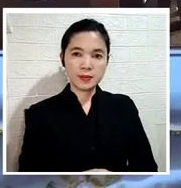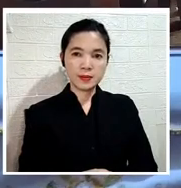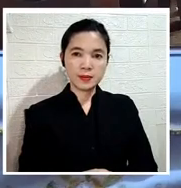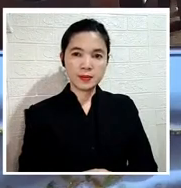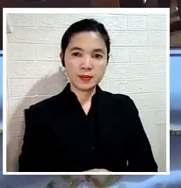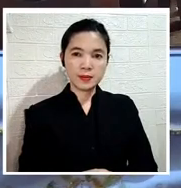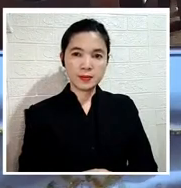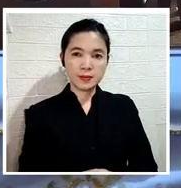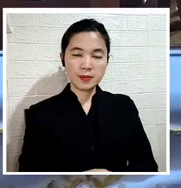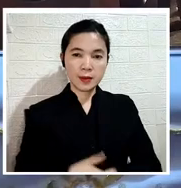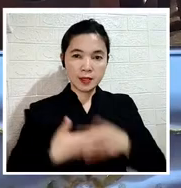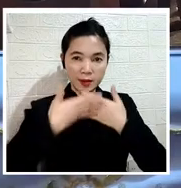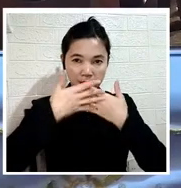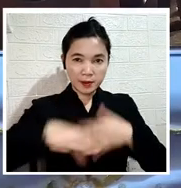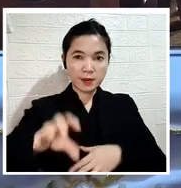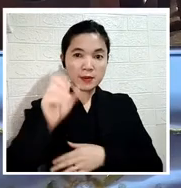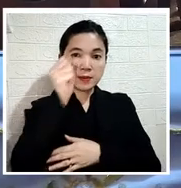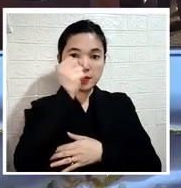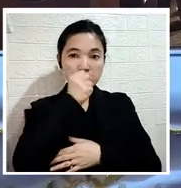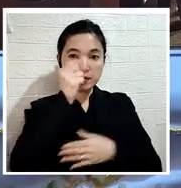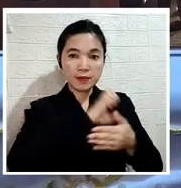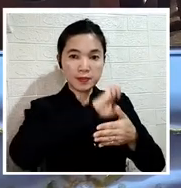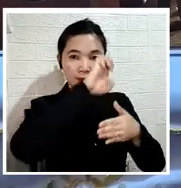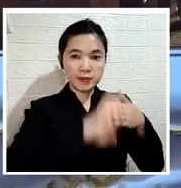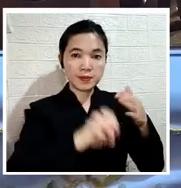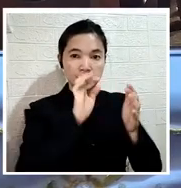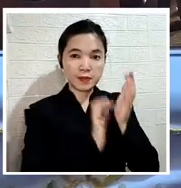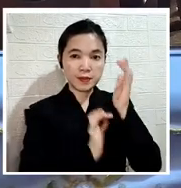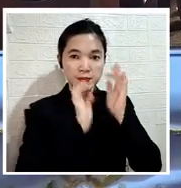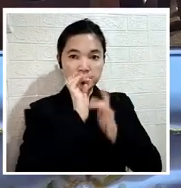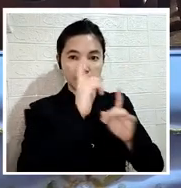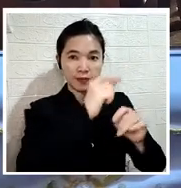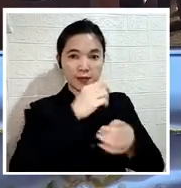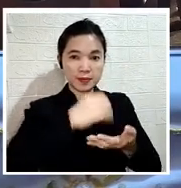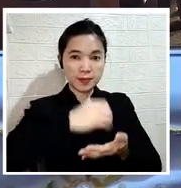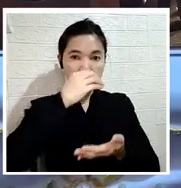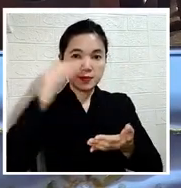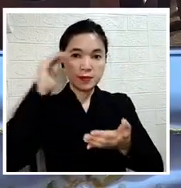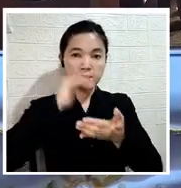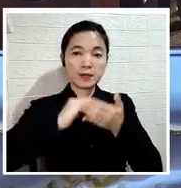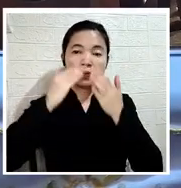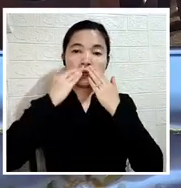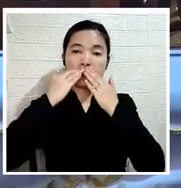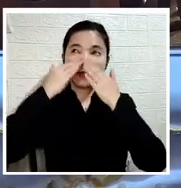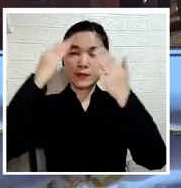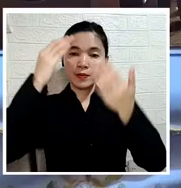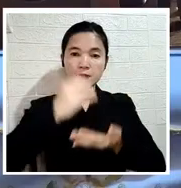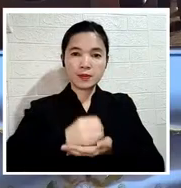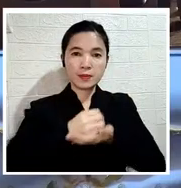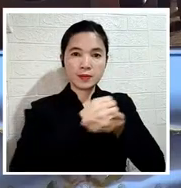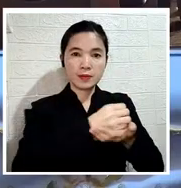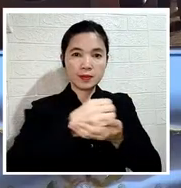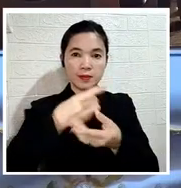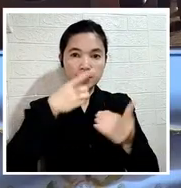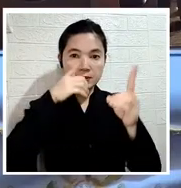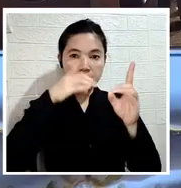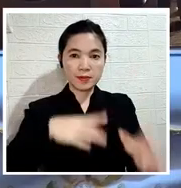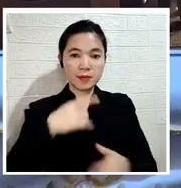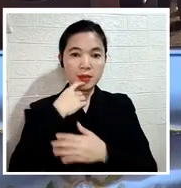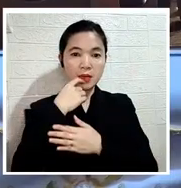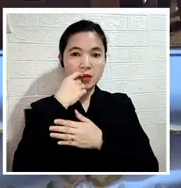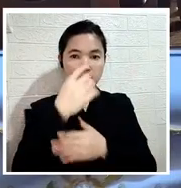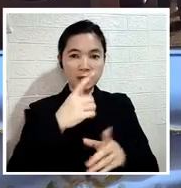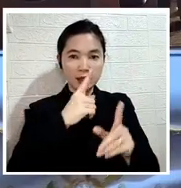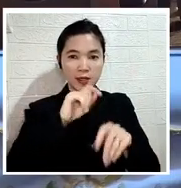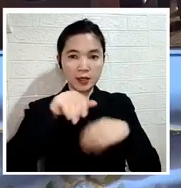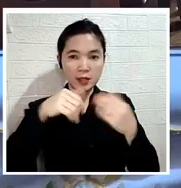In a similar way, when supper was ended, he took the chalice and once more giving thanks, he gave it to his disciples, saying,